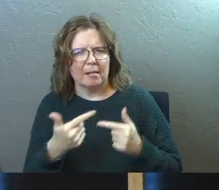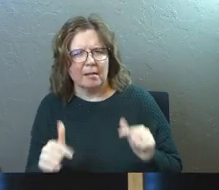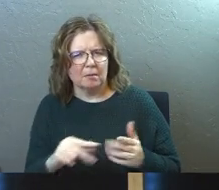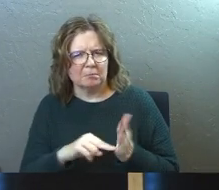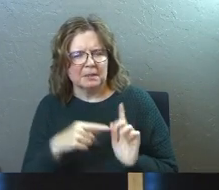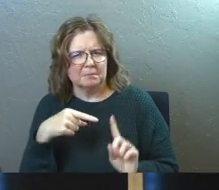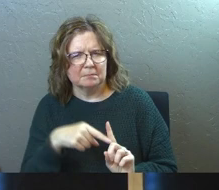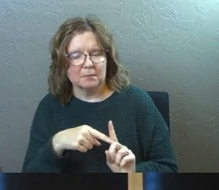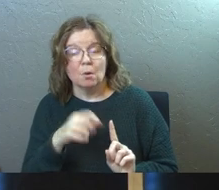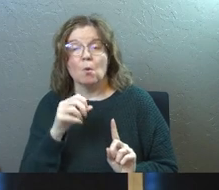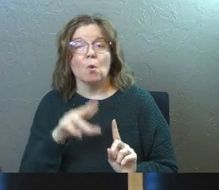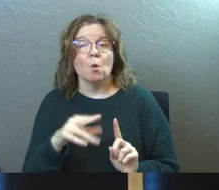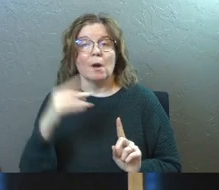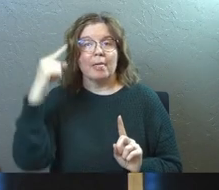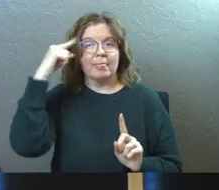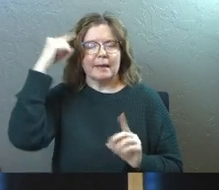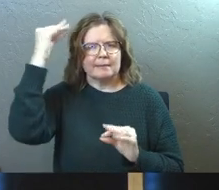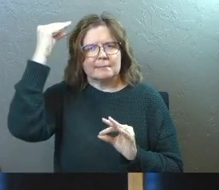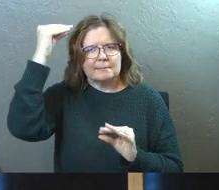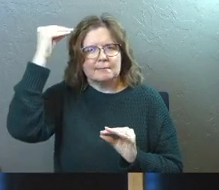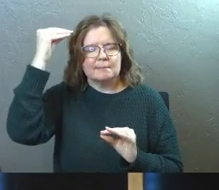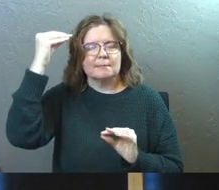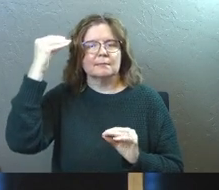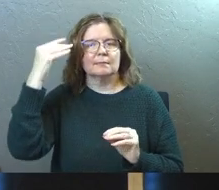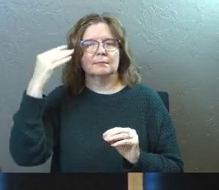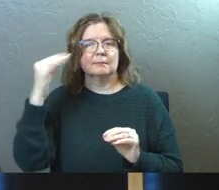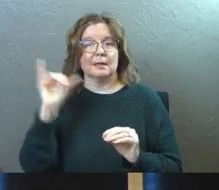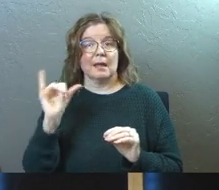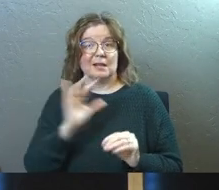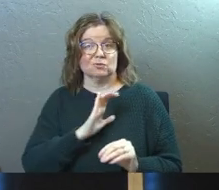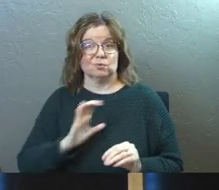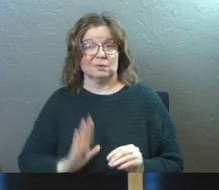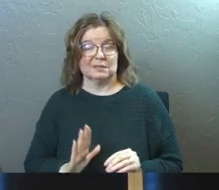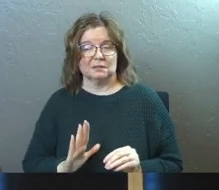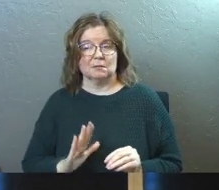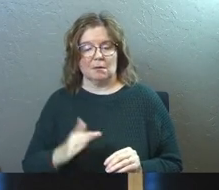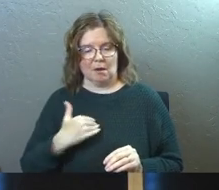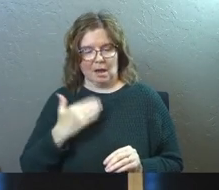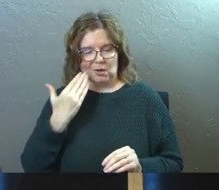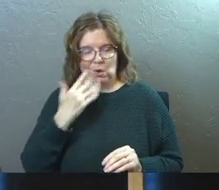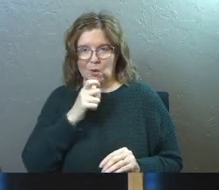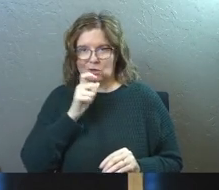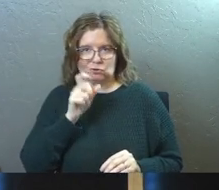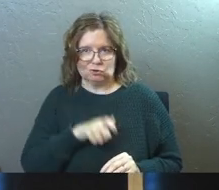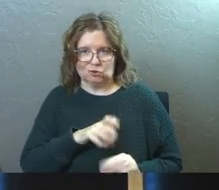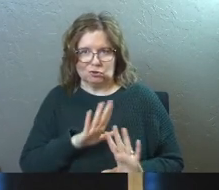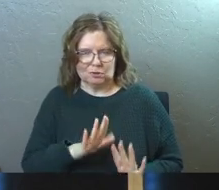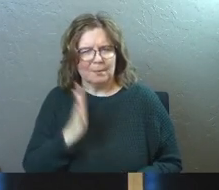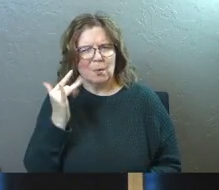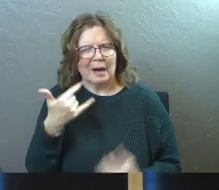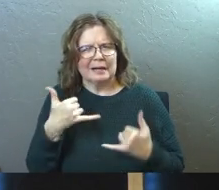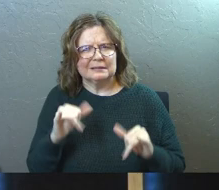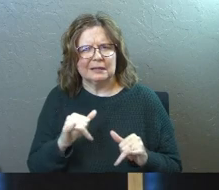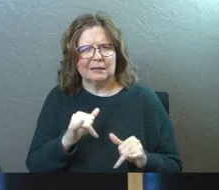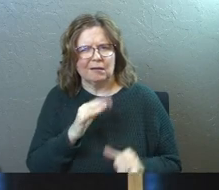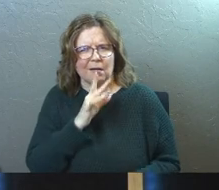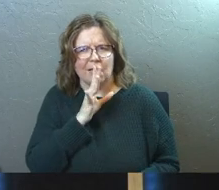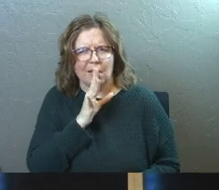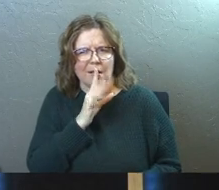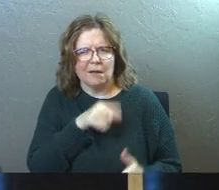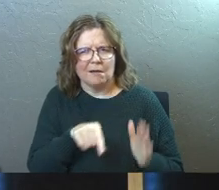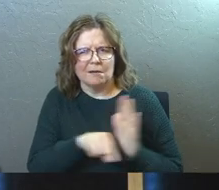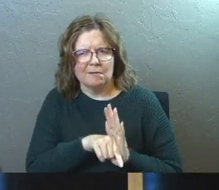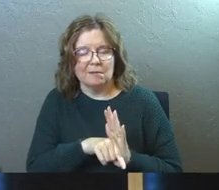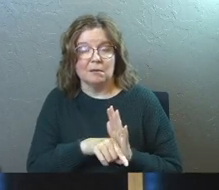Or think the bad language in my mind as a Christian. I know I shouldn't, but why do I still do it? Man, that